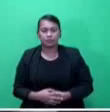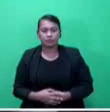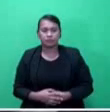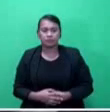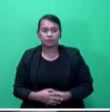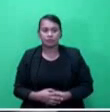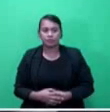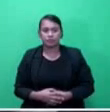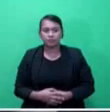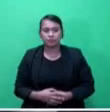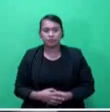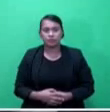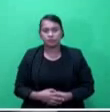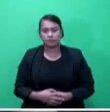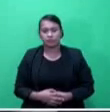I thank the Honourable